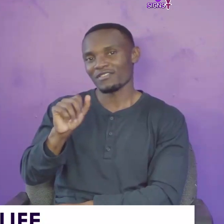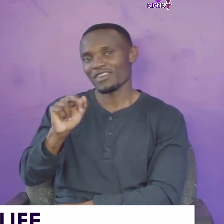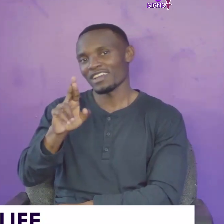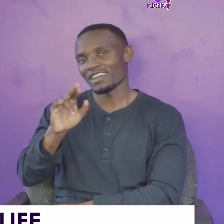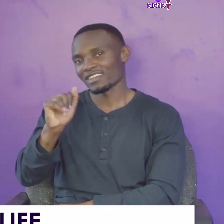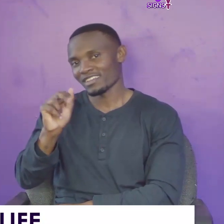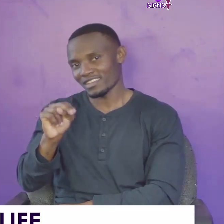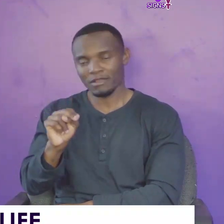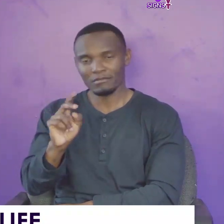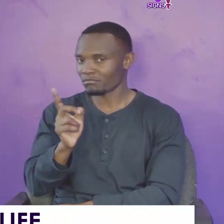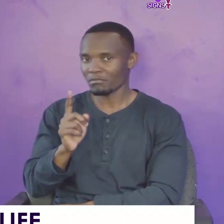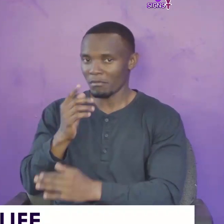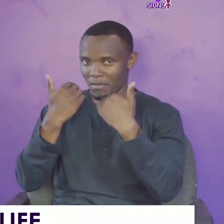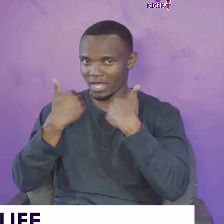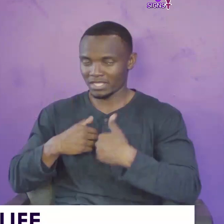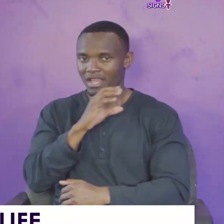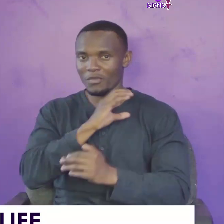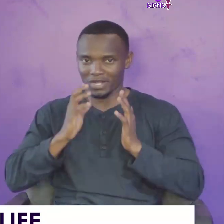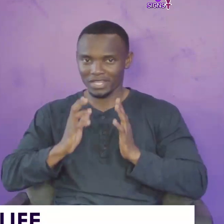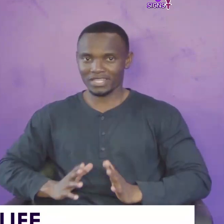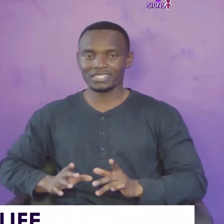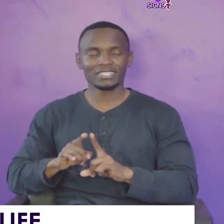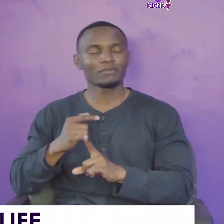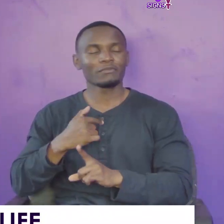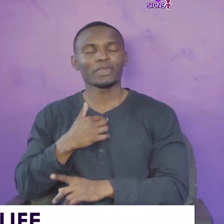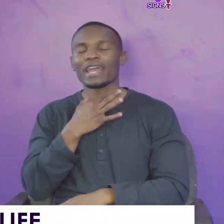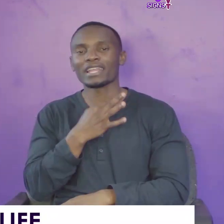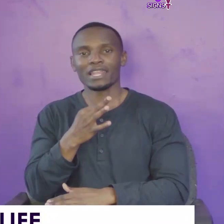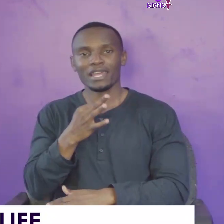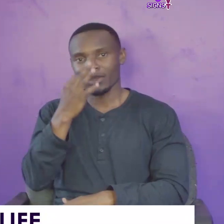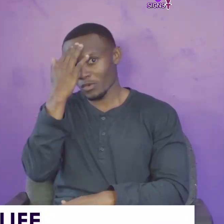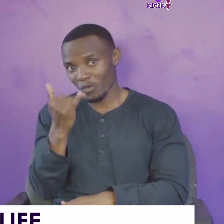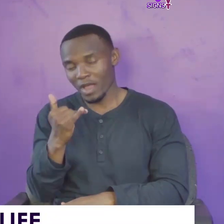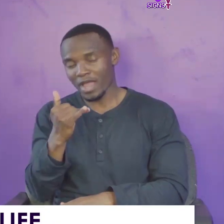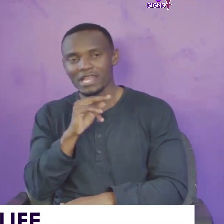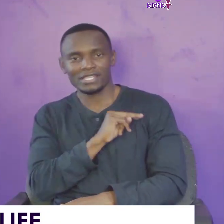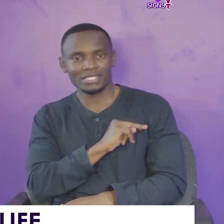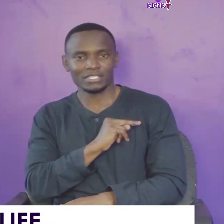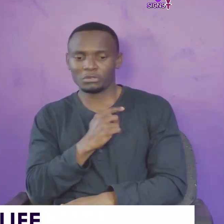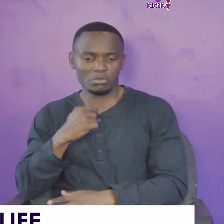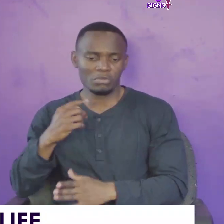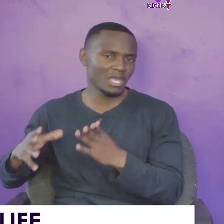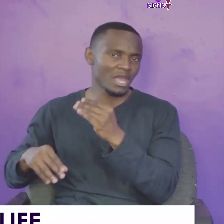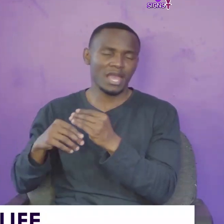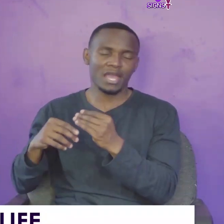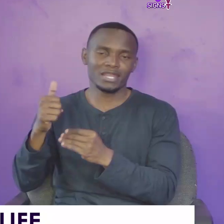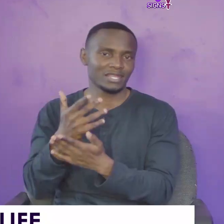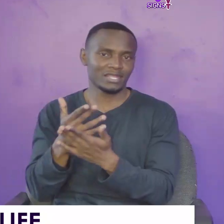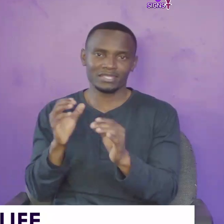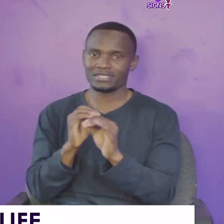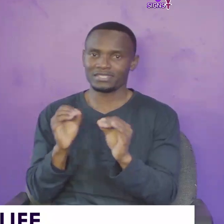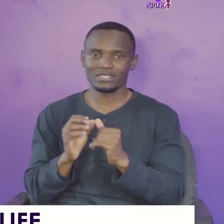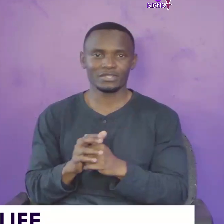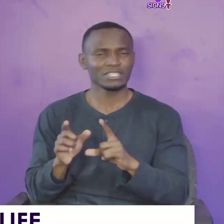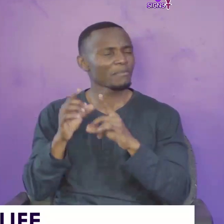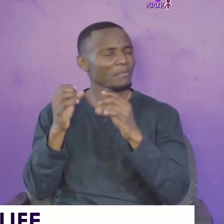hairstyle. Yeah, I like the fact that it is natural. I don't have to put artificial extensions. Okay. The many times I